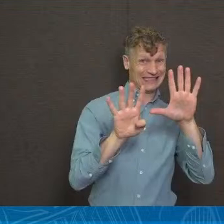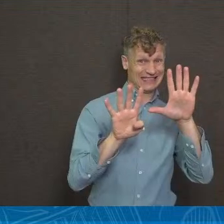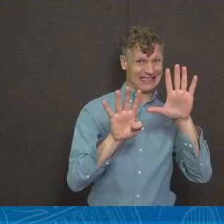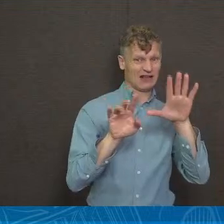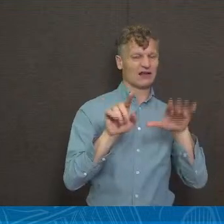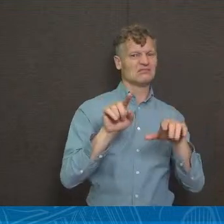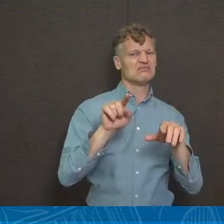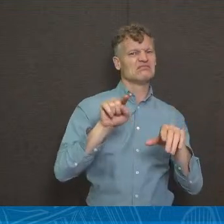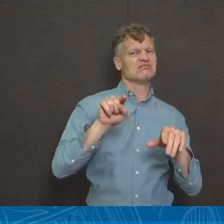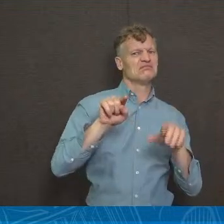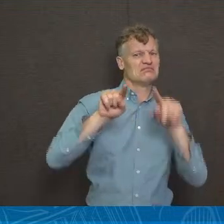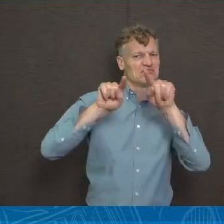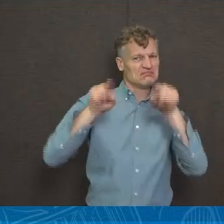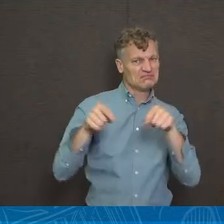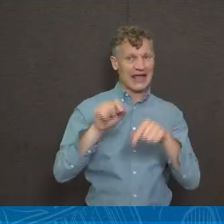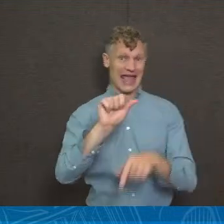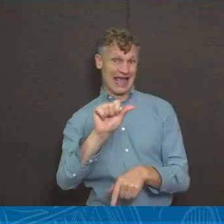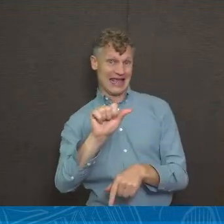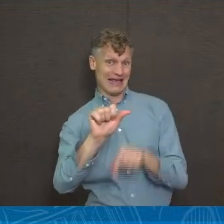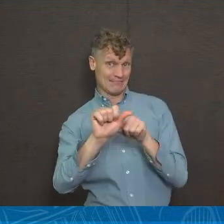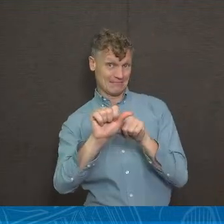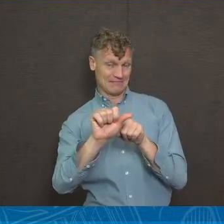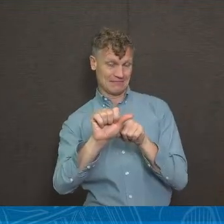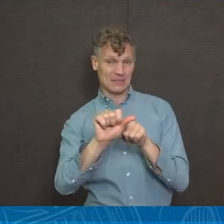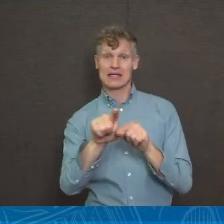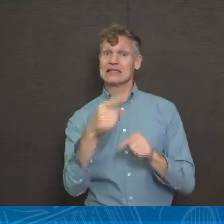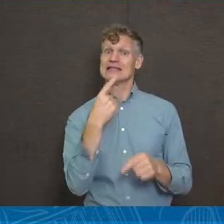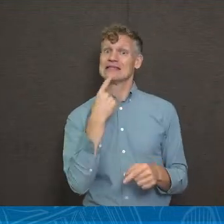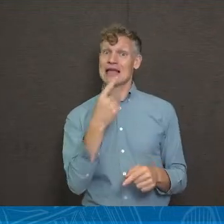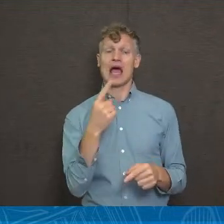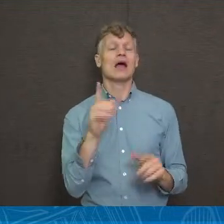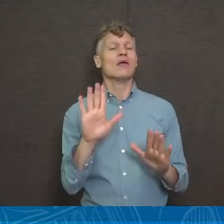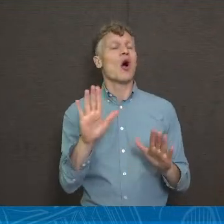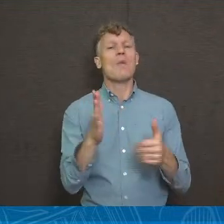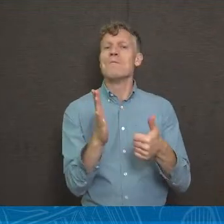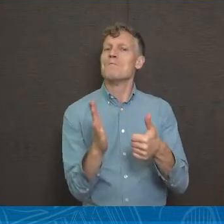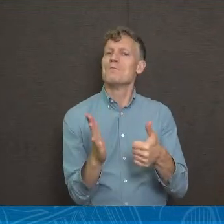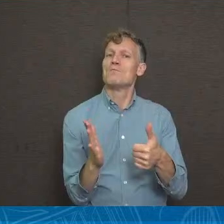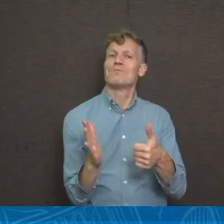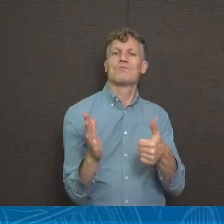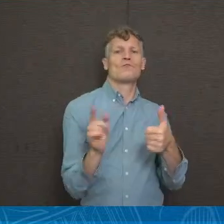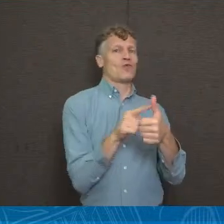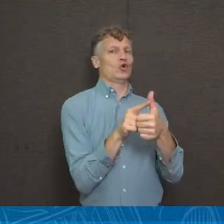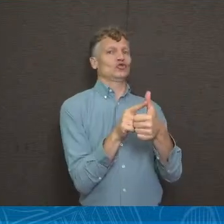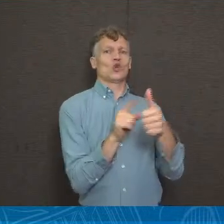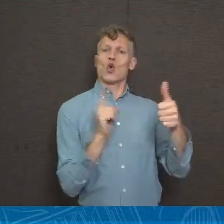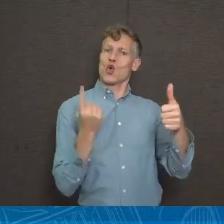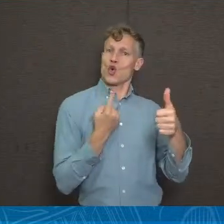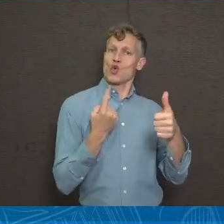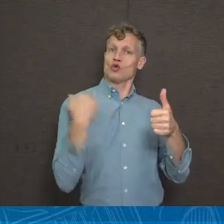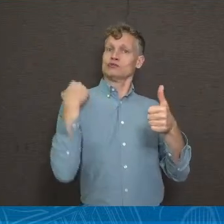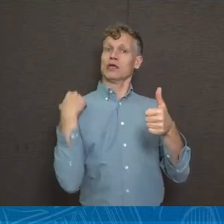still saying that the primary responsibility for disaster risk is government. So primary responsibility is government.